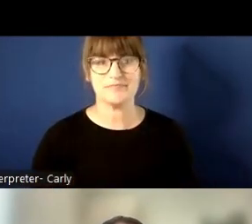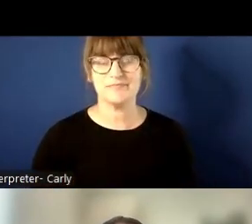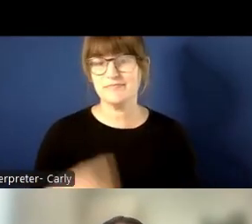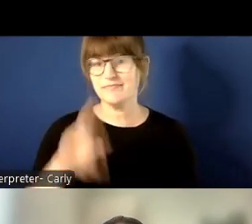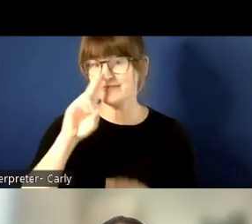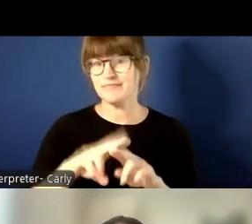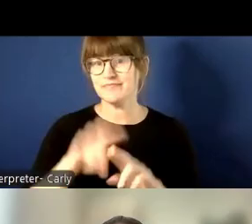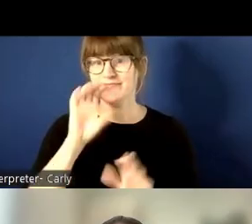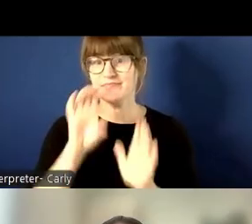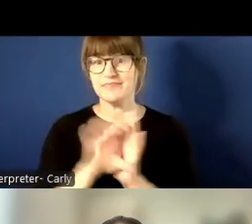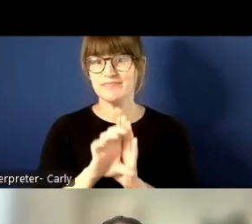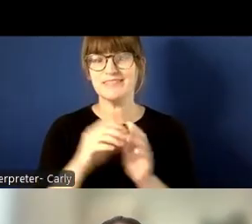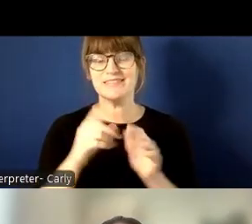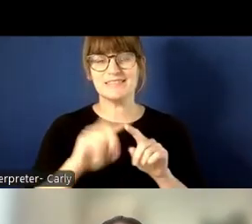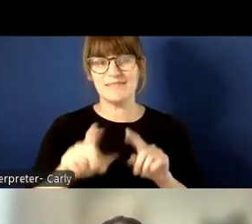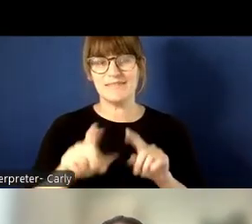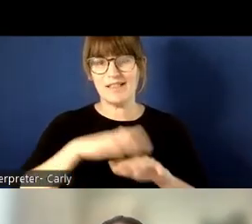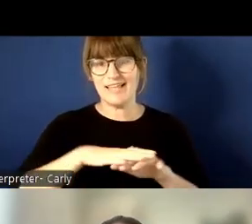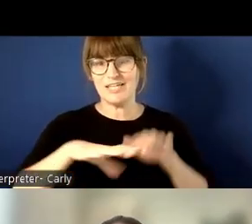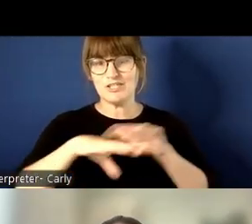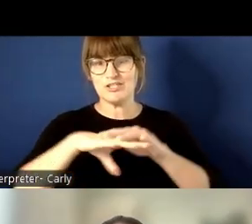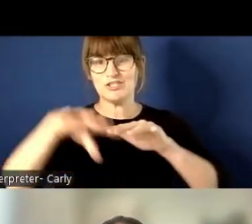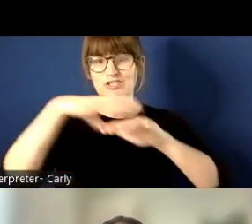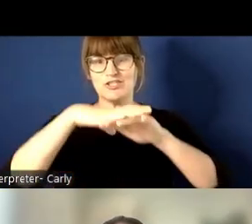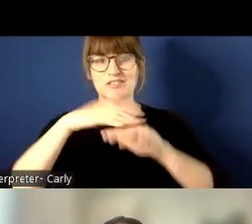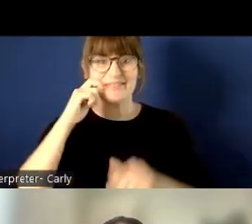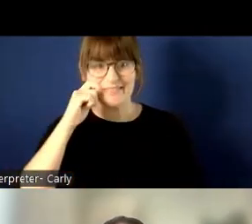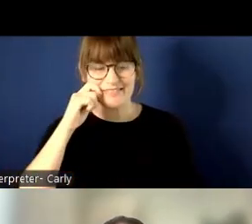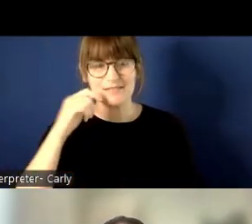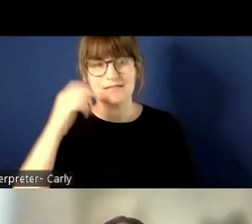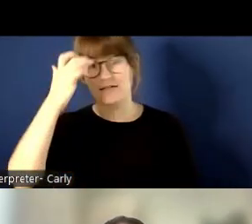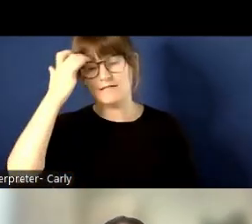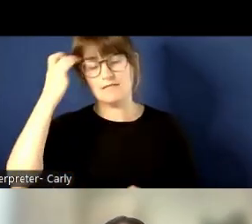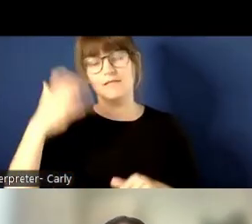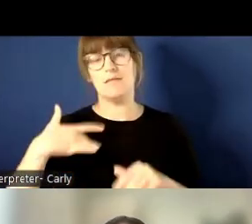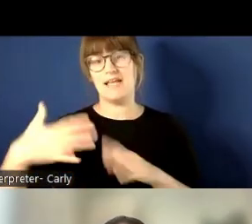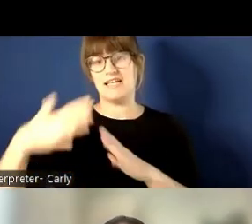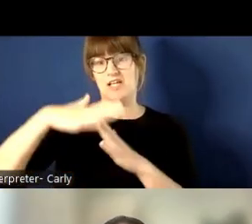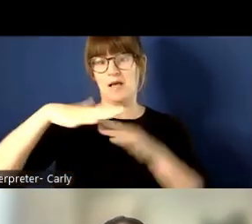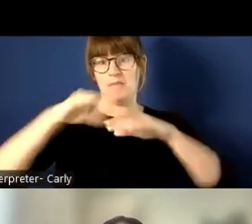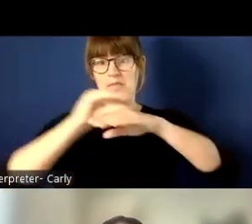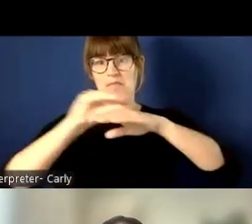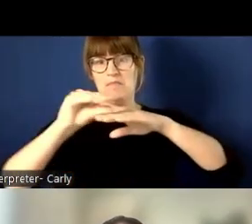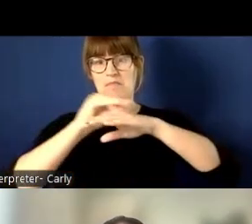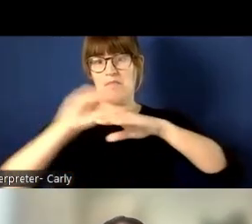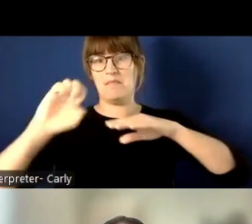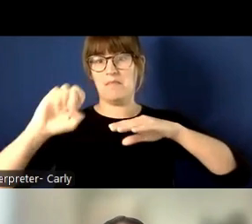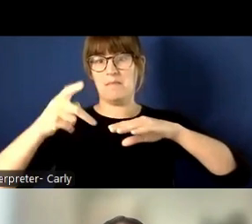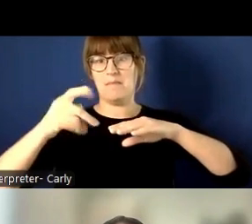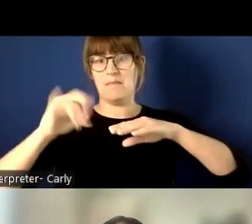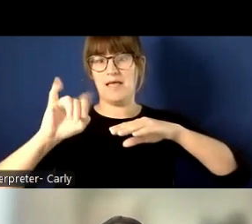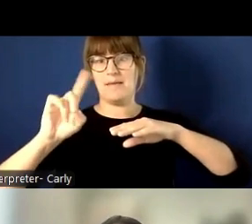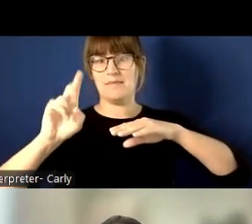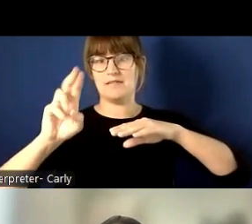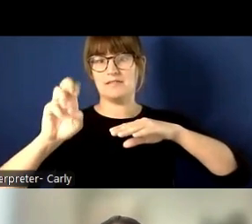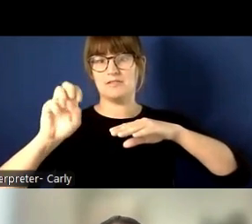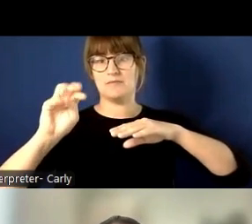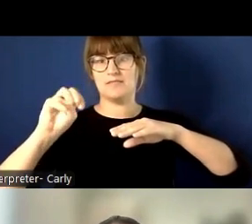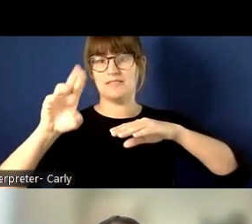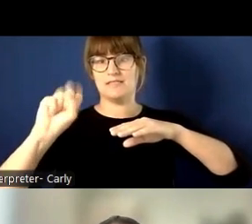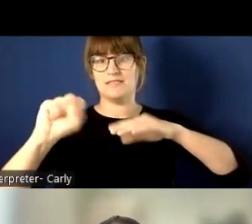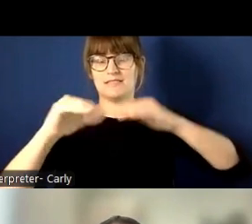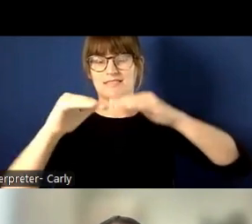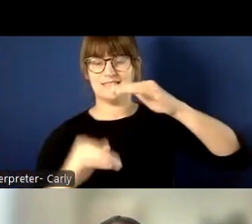looking at layers of the skin. So your skin is typically divided into the top layer, which is the epidermis, and the deeper layer, which is the dermis.